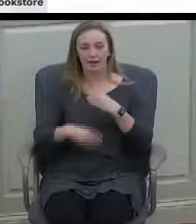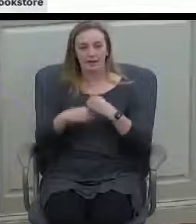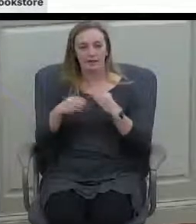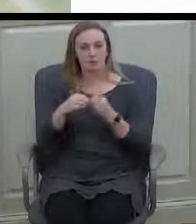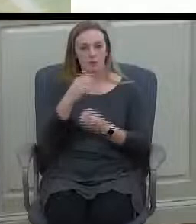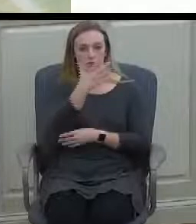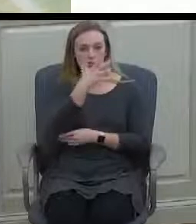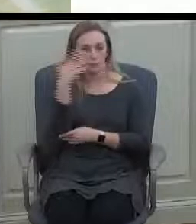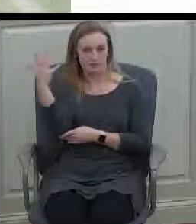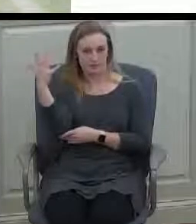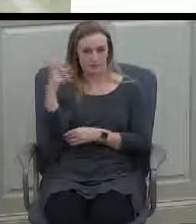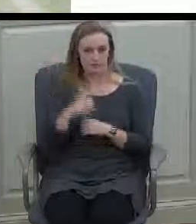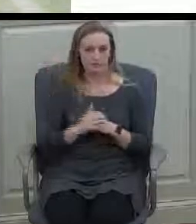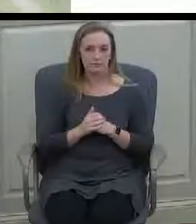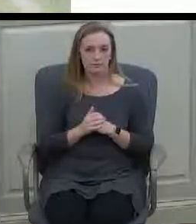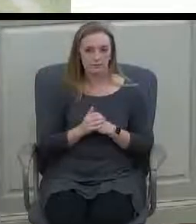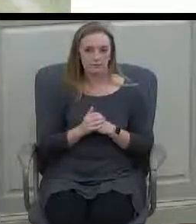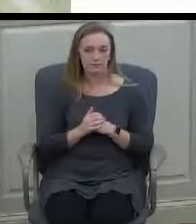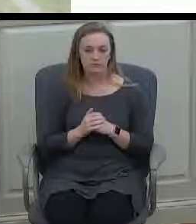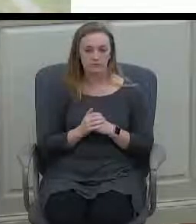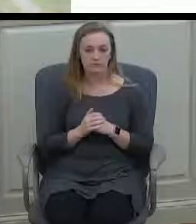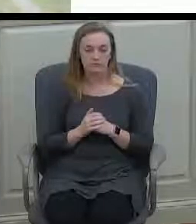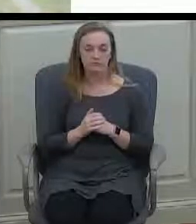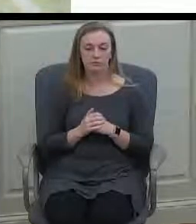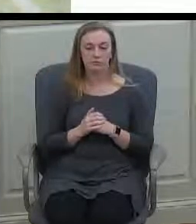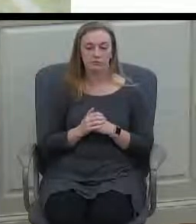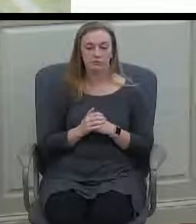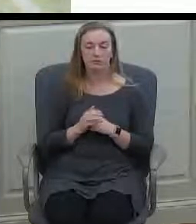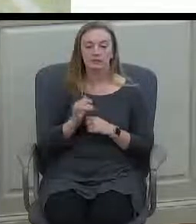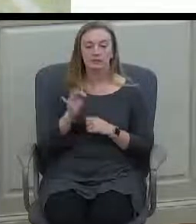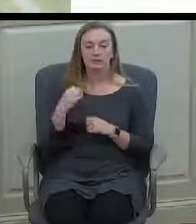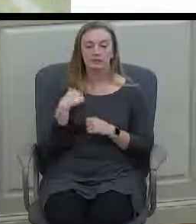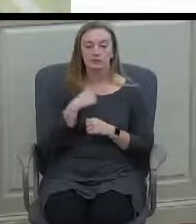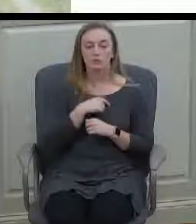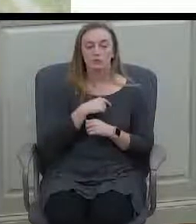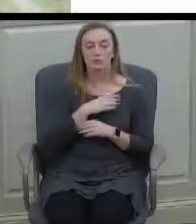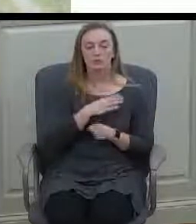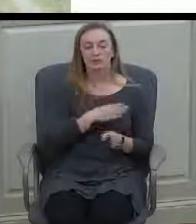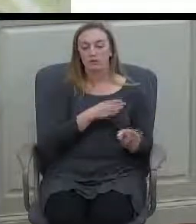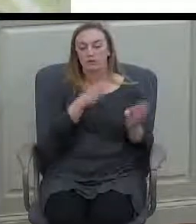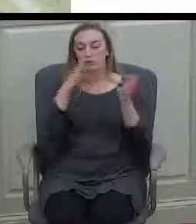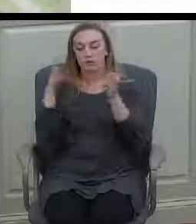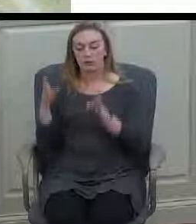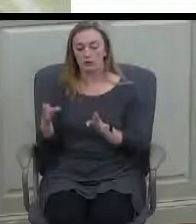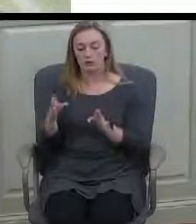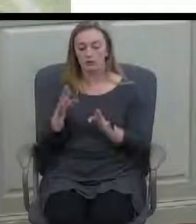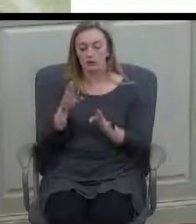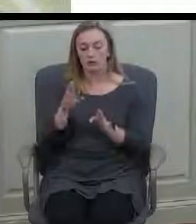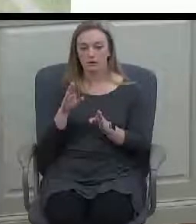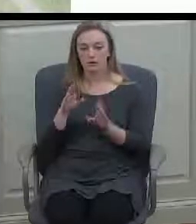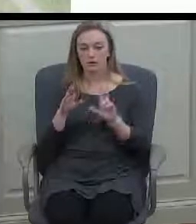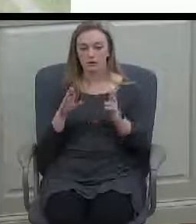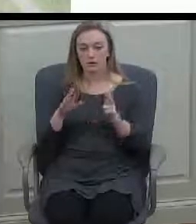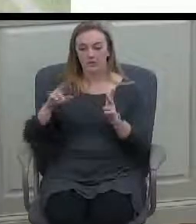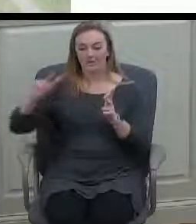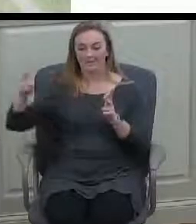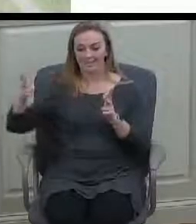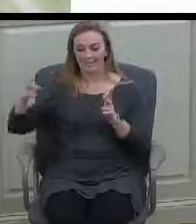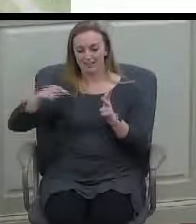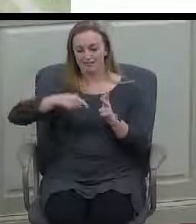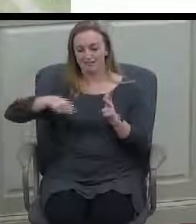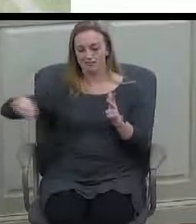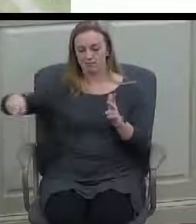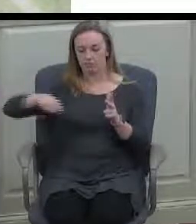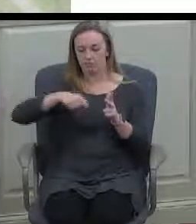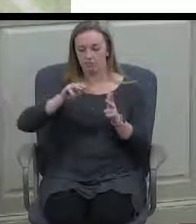trees to the canopy. If we go over to Main Street between 3rd and 2nd, 3rd is on the left-hand